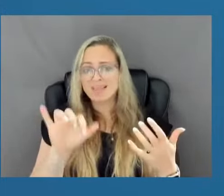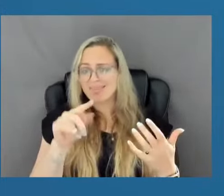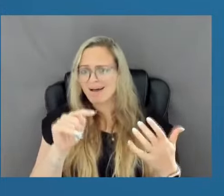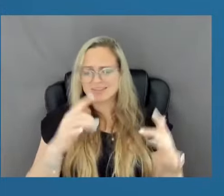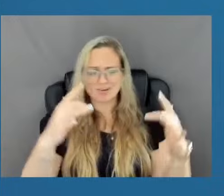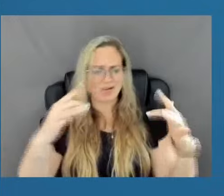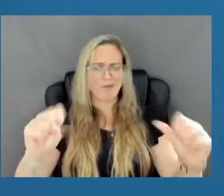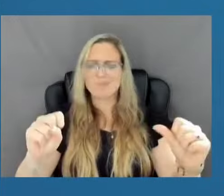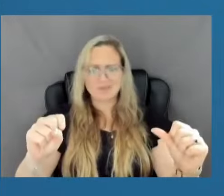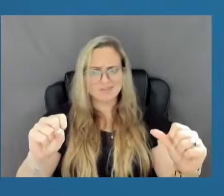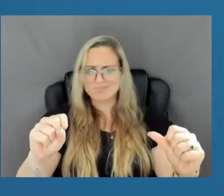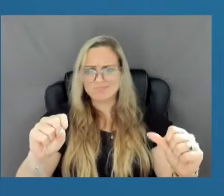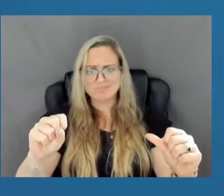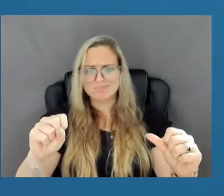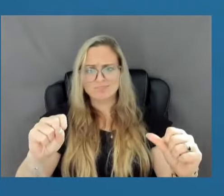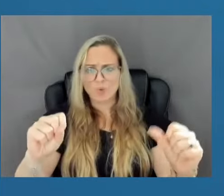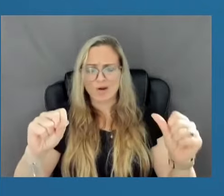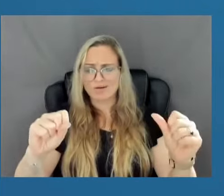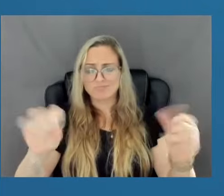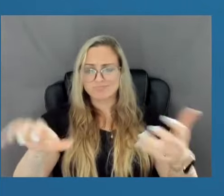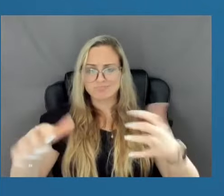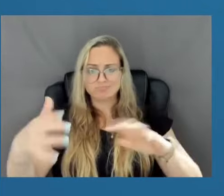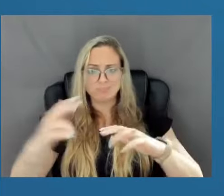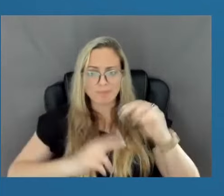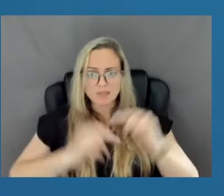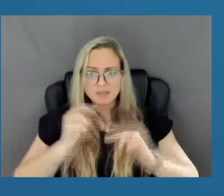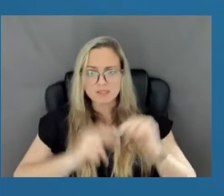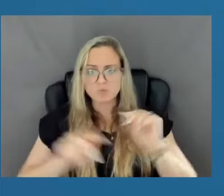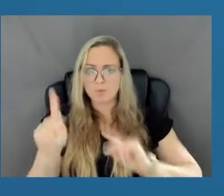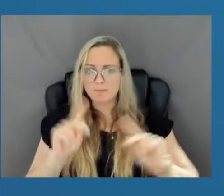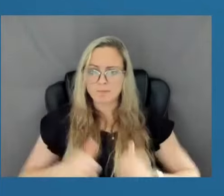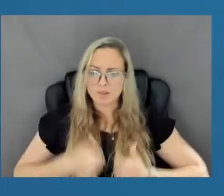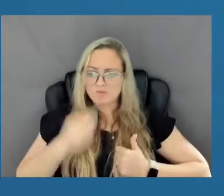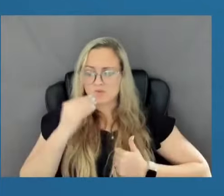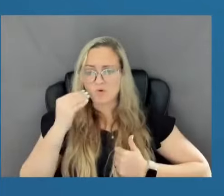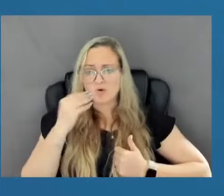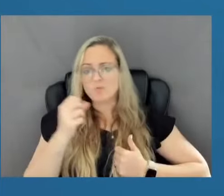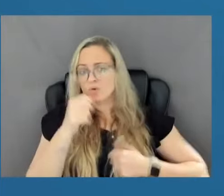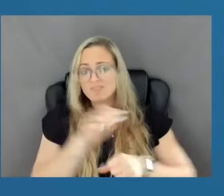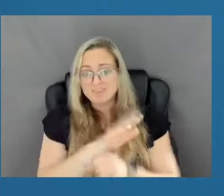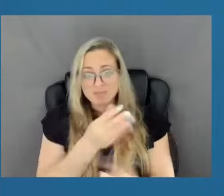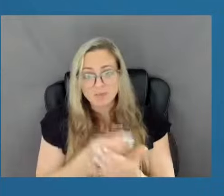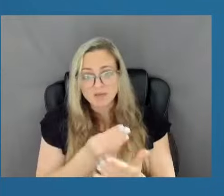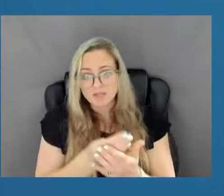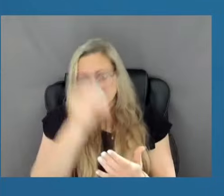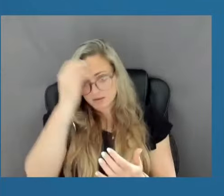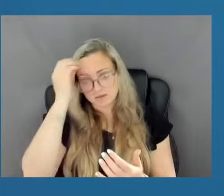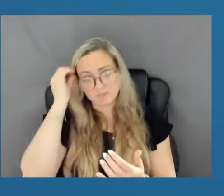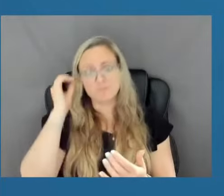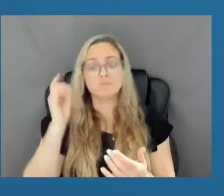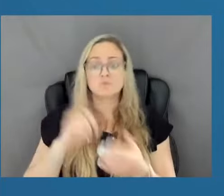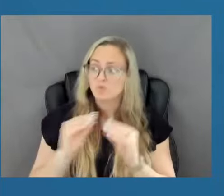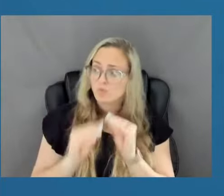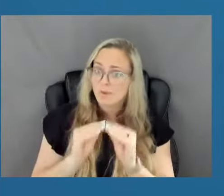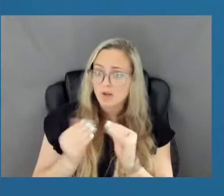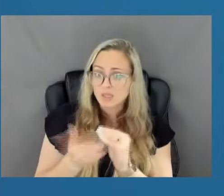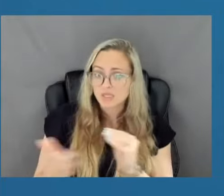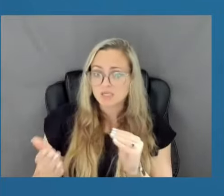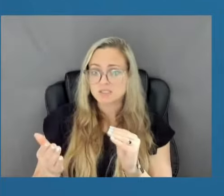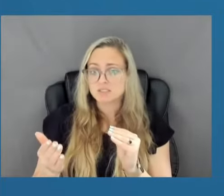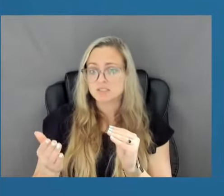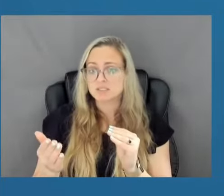vacant or have decrepit buildings, or there's people living in their homes who don't have enough money to make the repairs to get